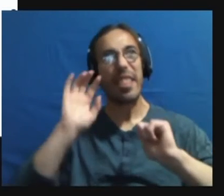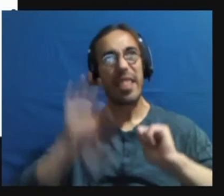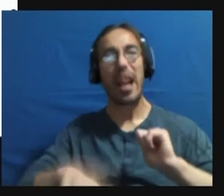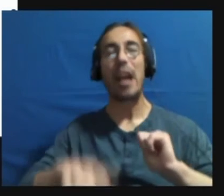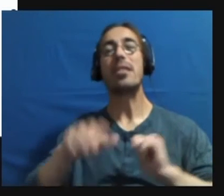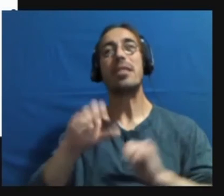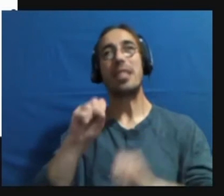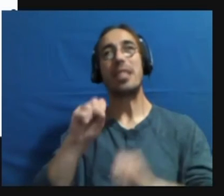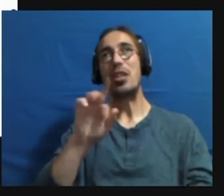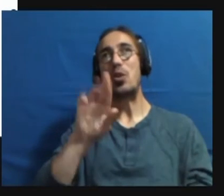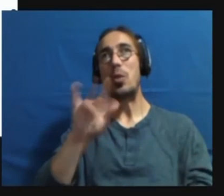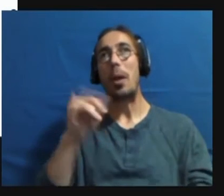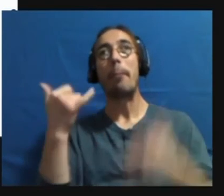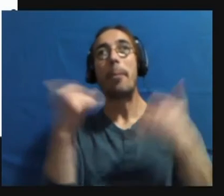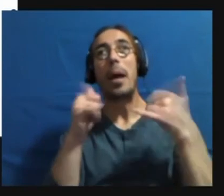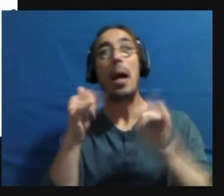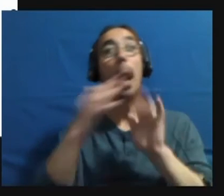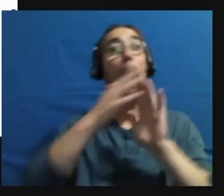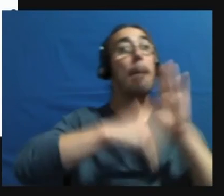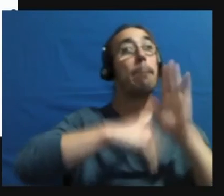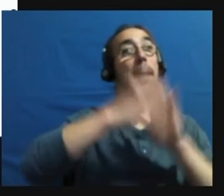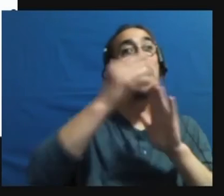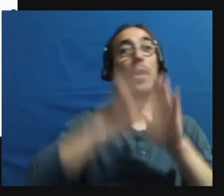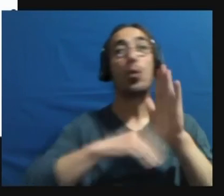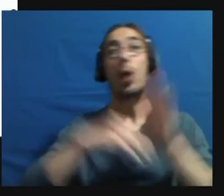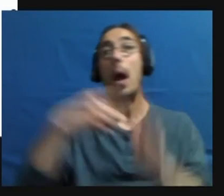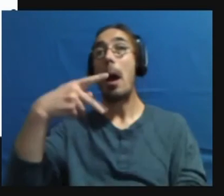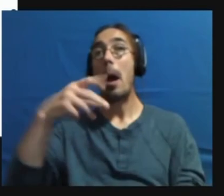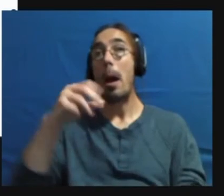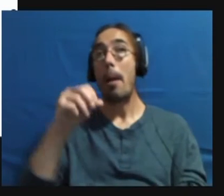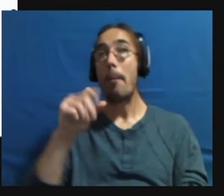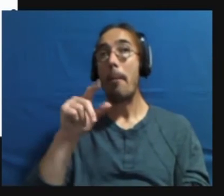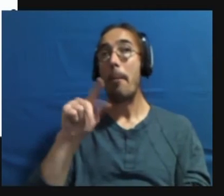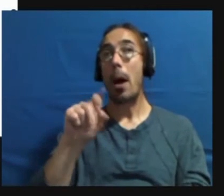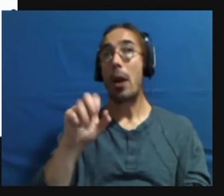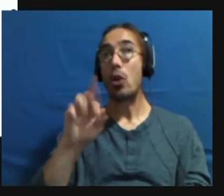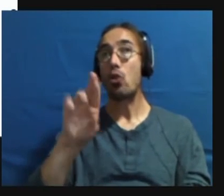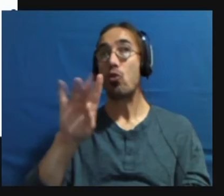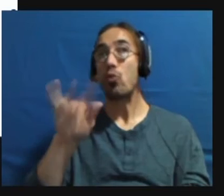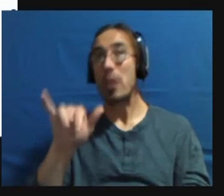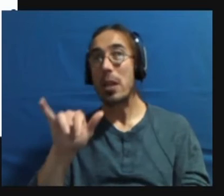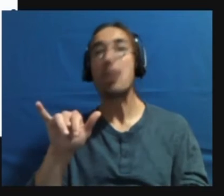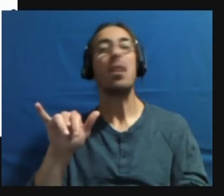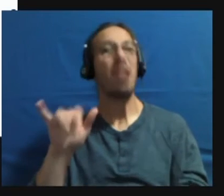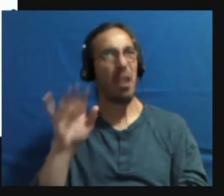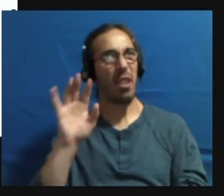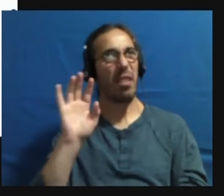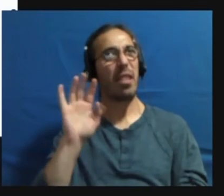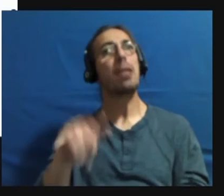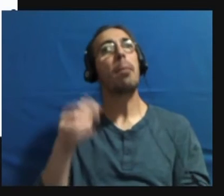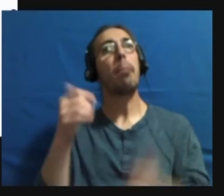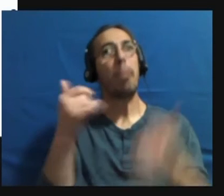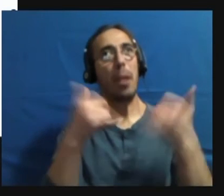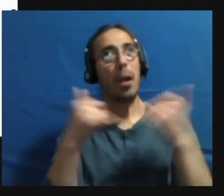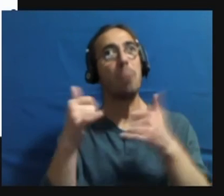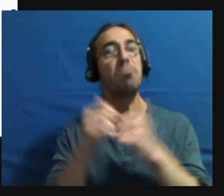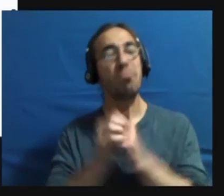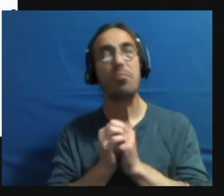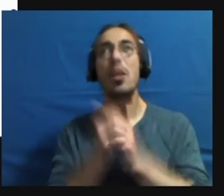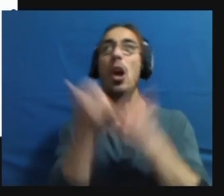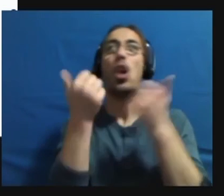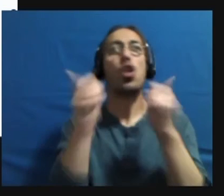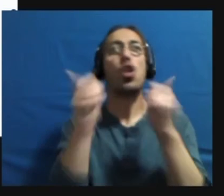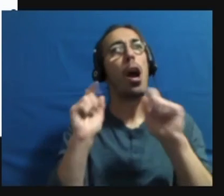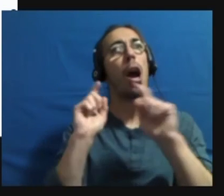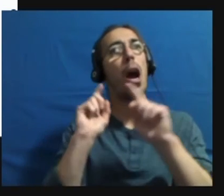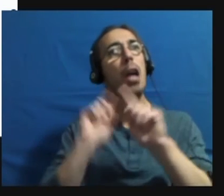Um, Painting and pottery, that's sensory play. So just incorporating and trying out new ways of